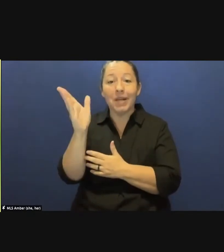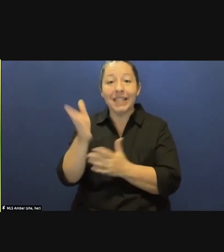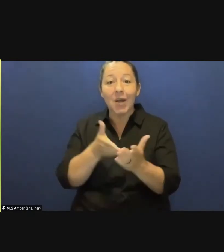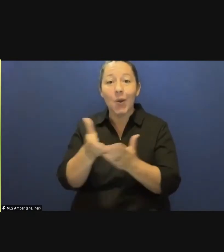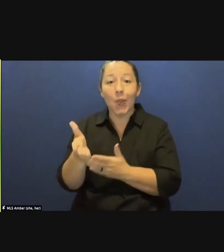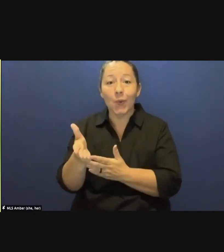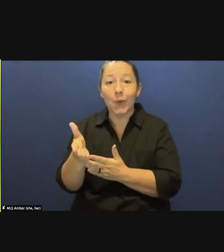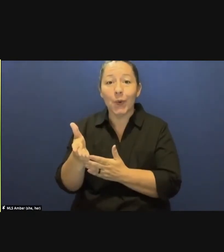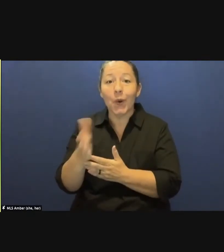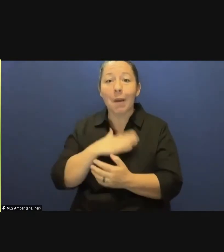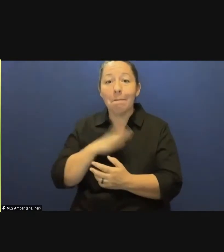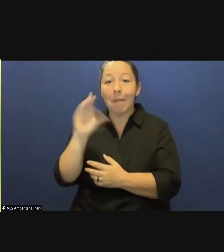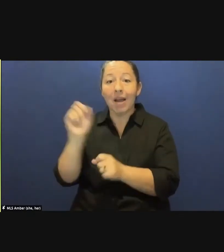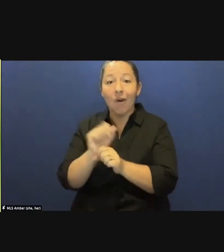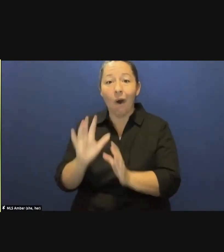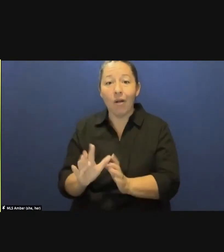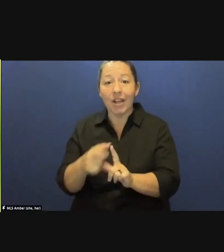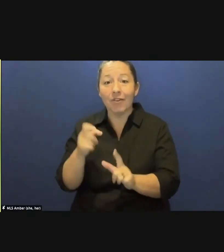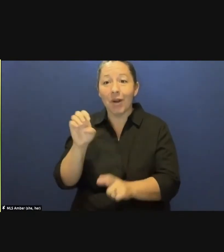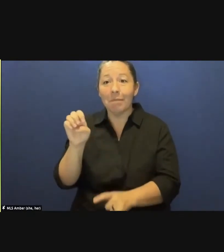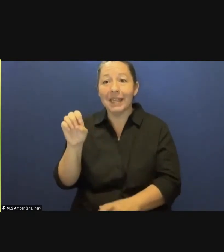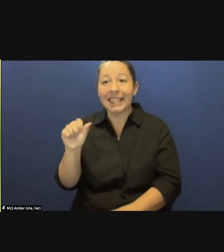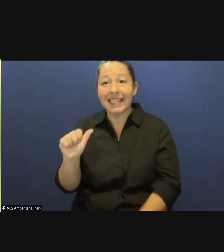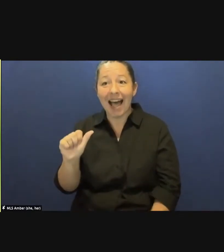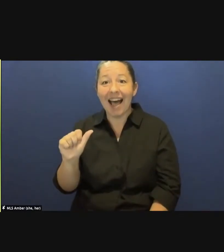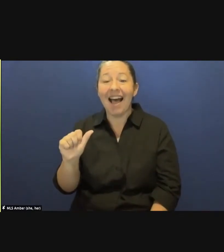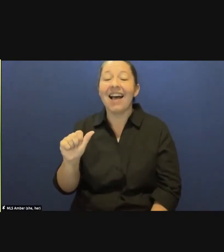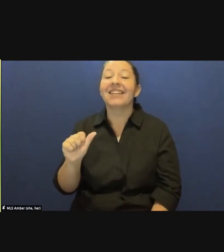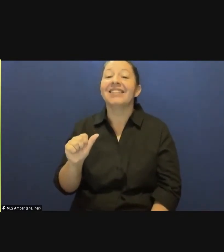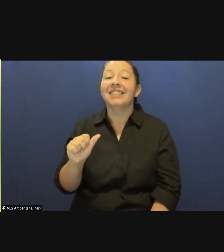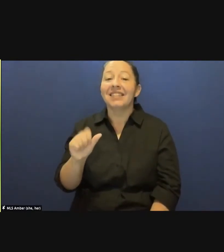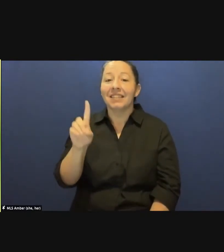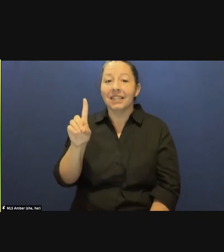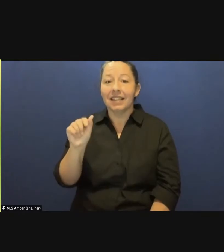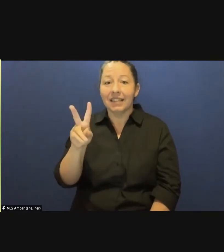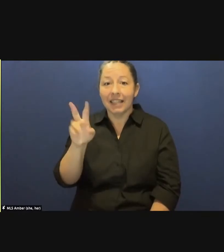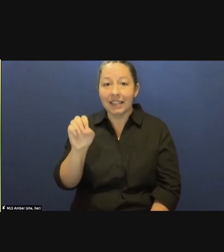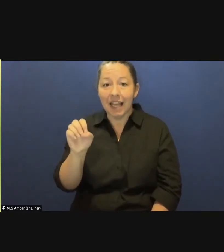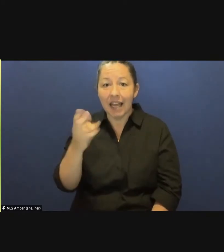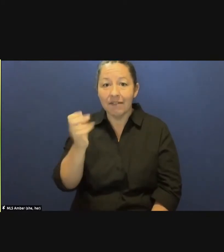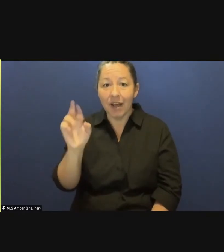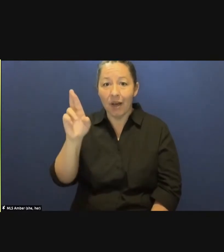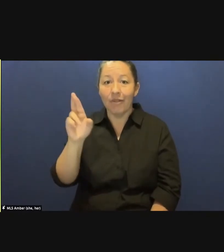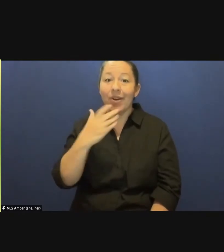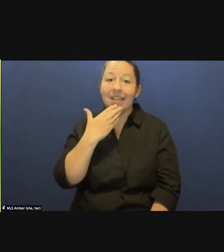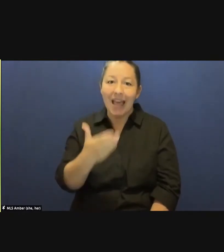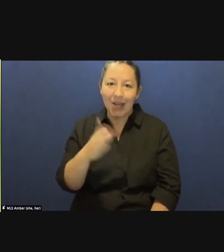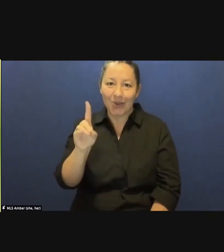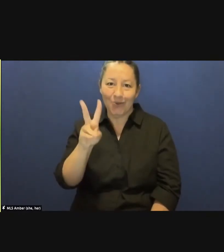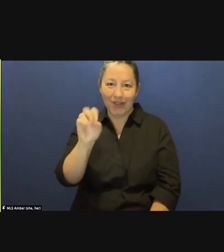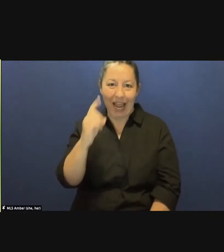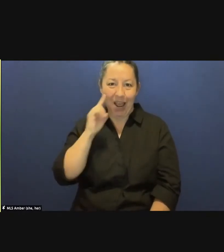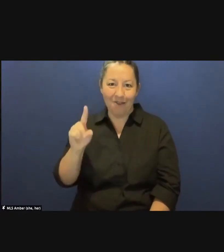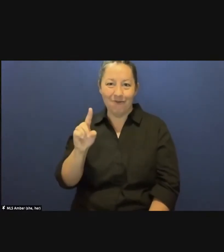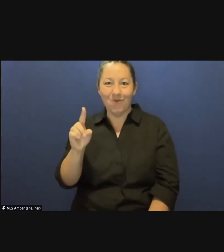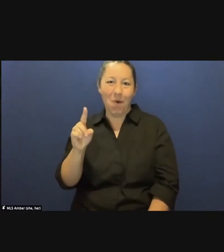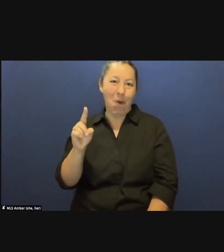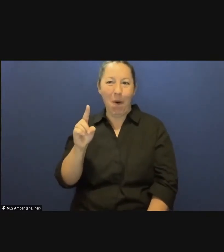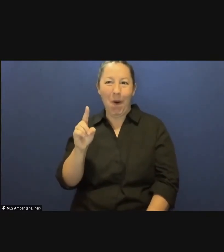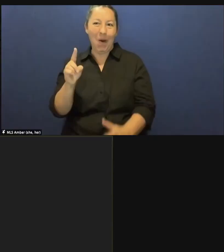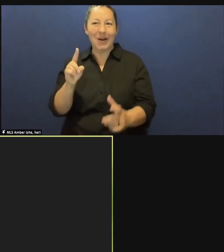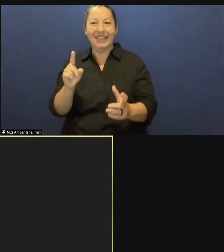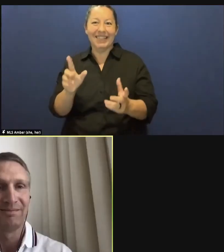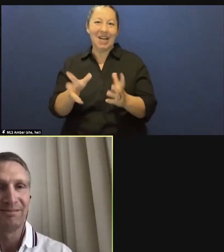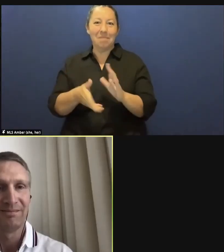by my colleague from ESA, Dave Heather. And Dave, thank you for breaking your holidays